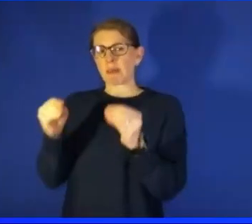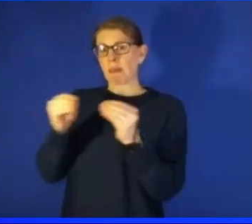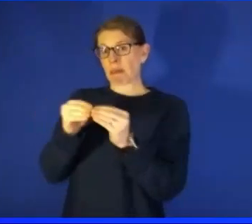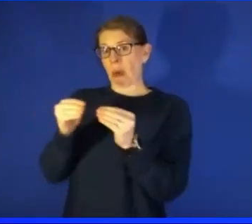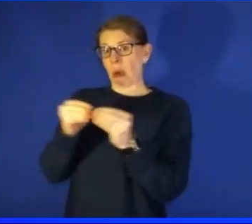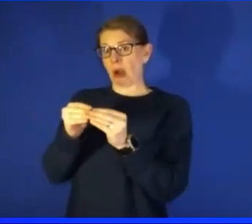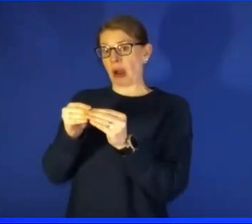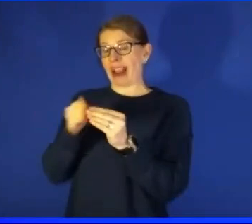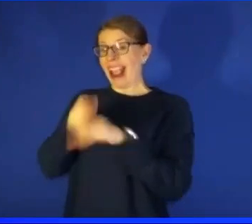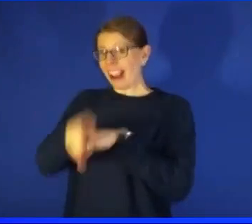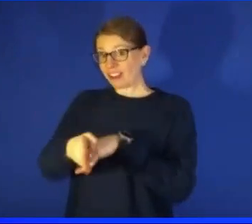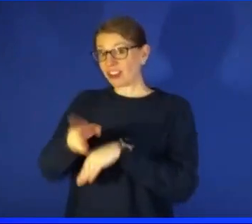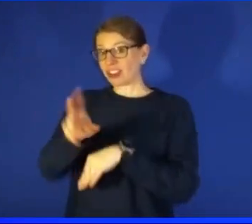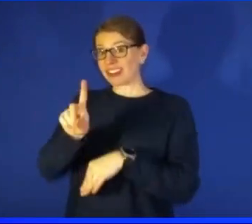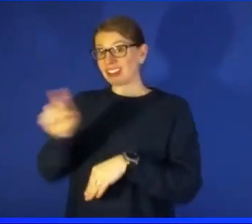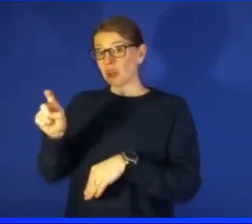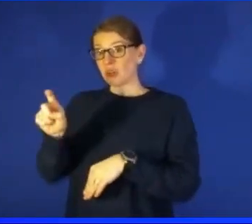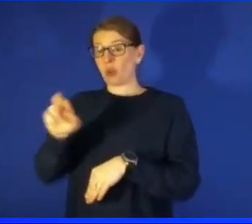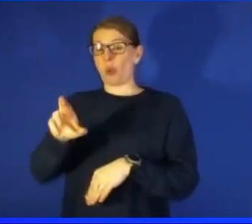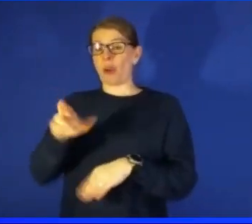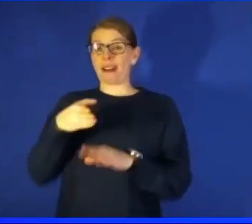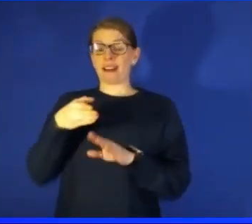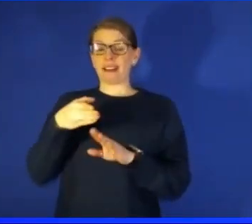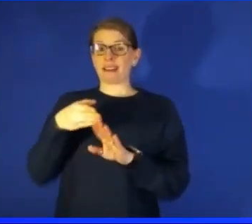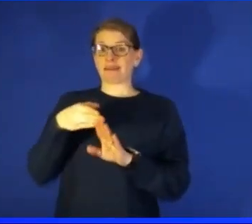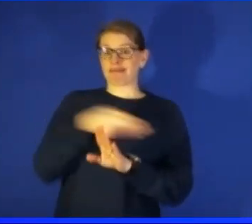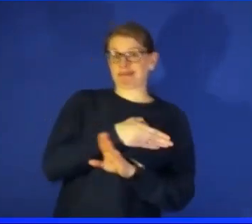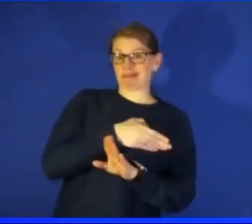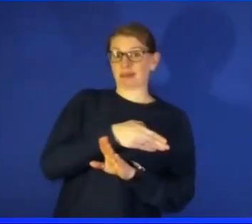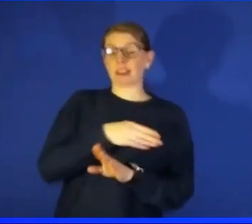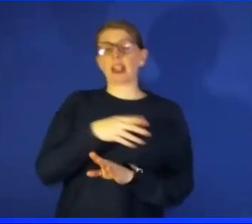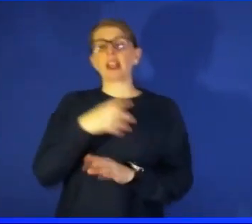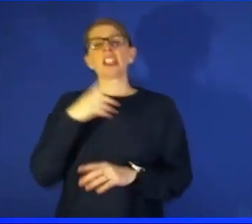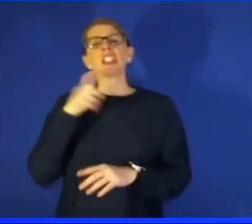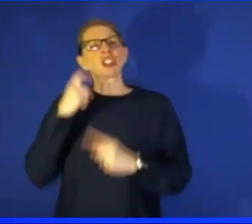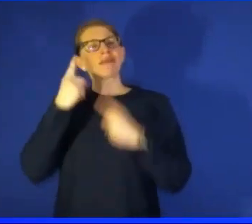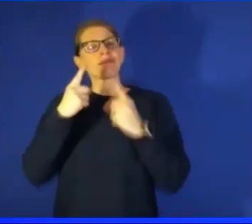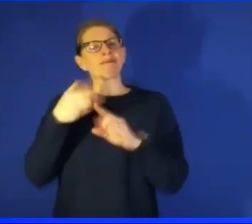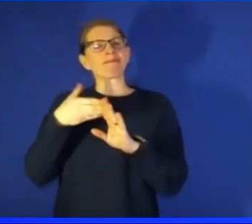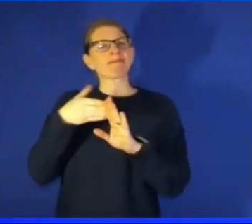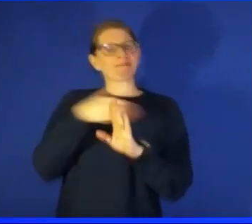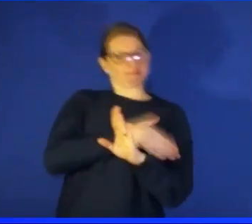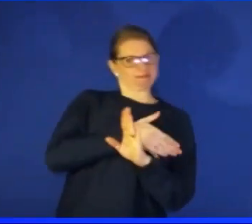I think it's something that we should always think about, especially with today's society and the increase,